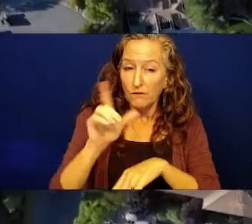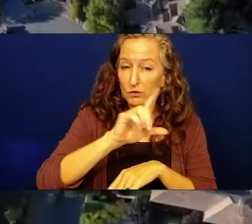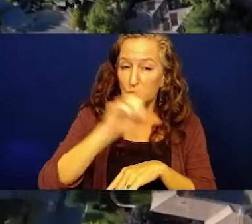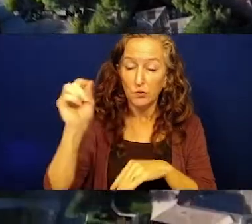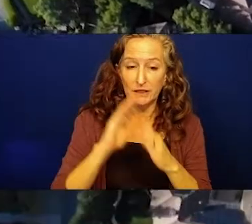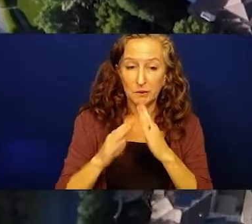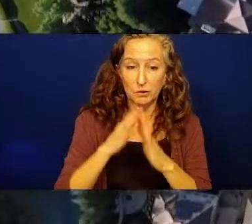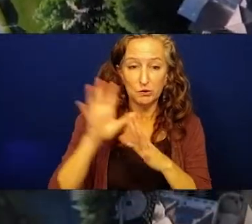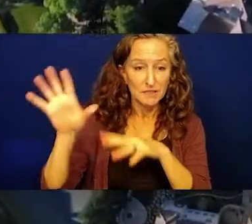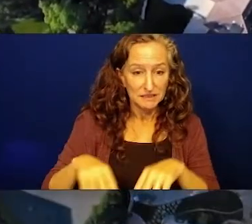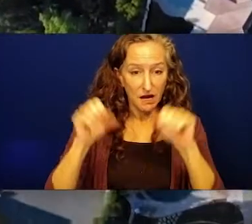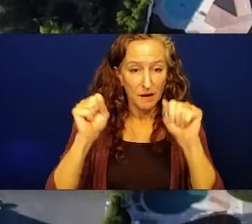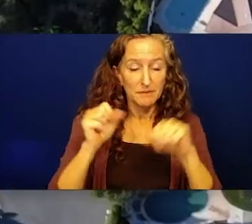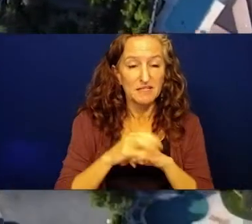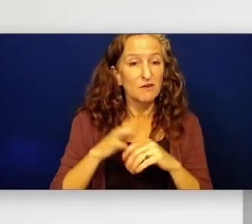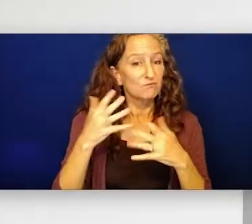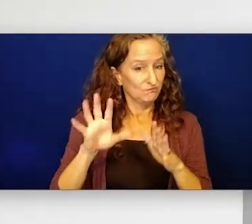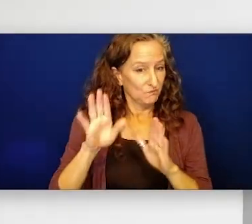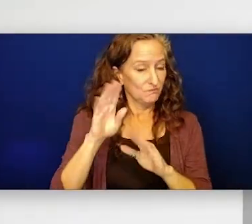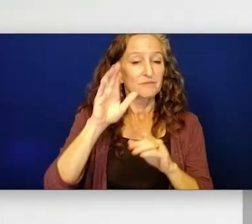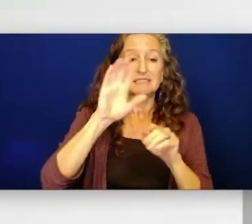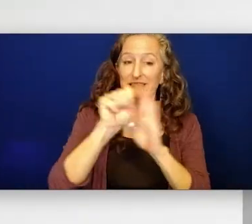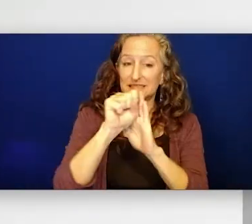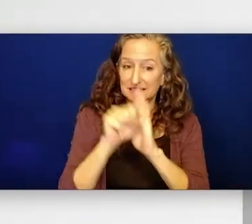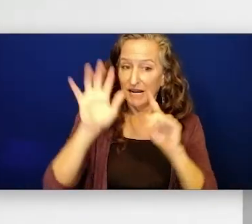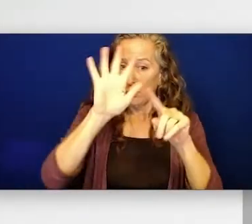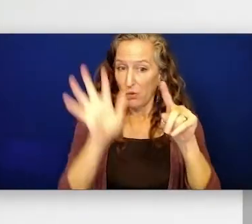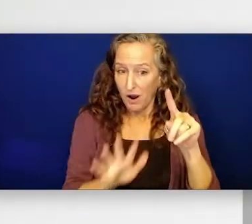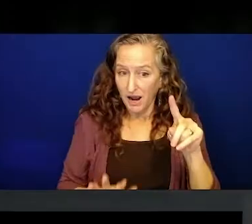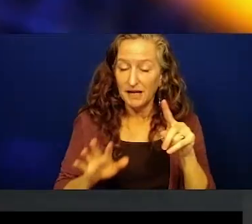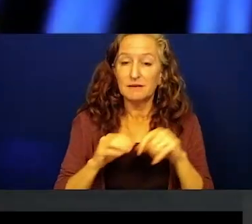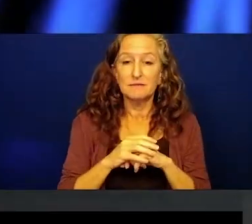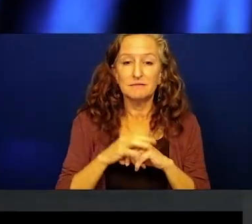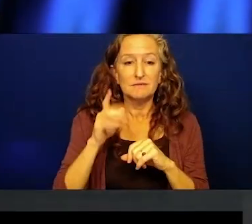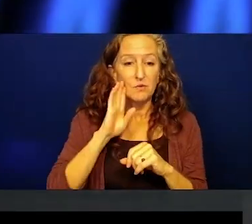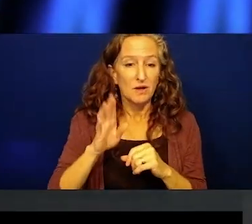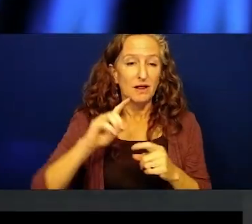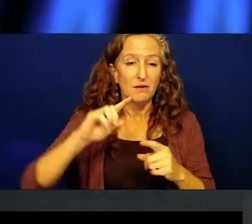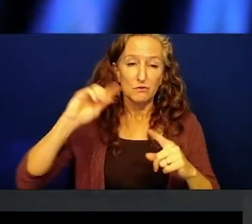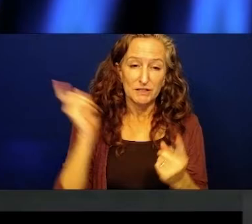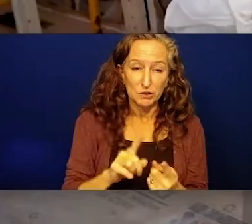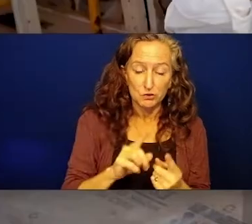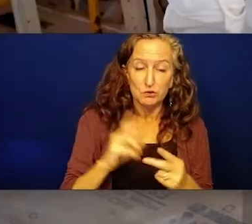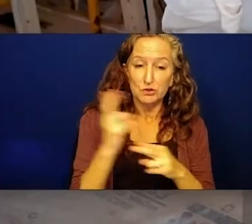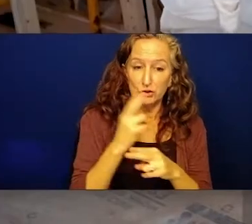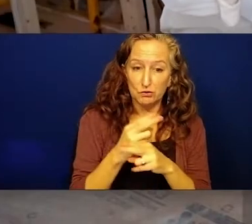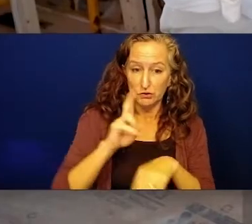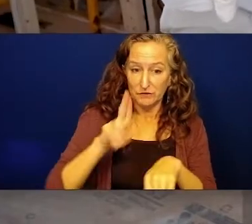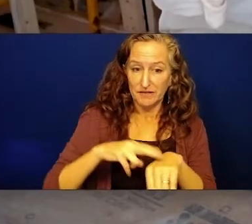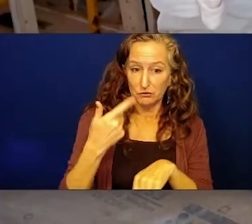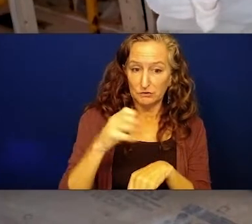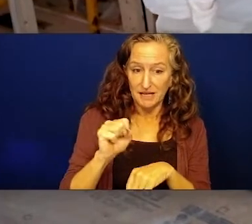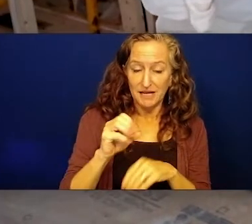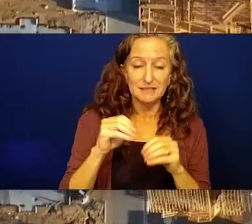nearly half those adopted across the state, that will cost-effectively avert the use of polluting natural gas in new homes and